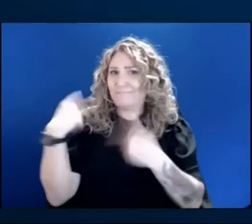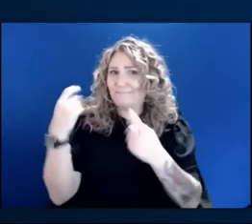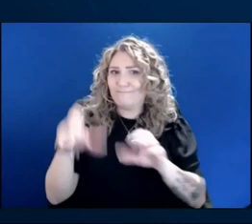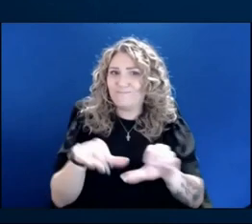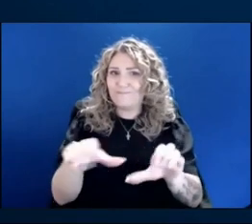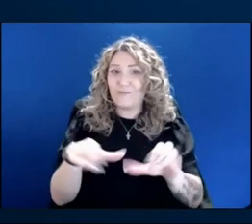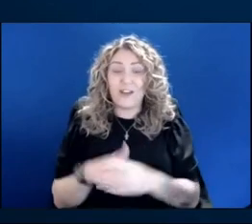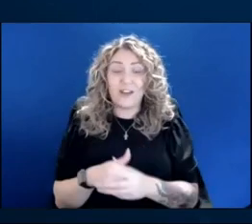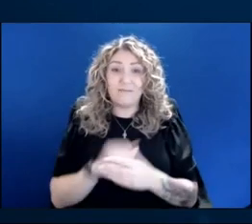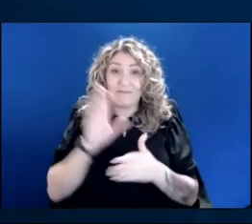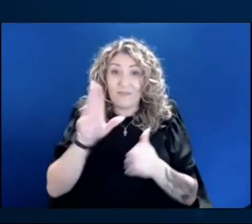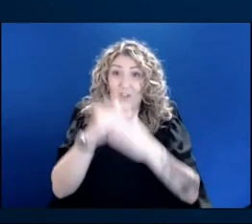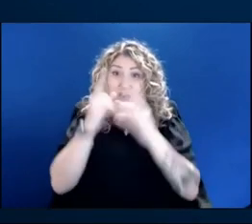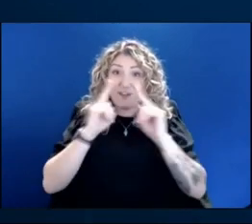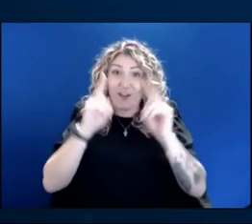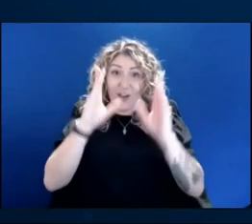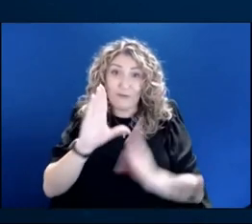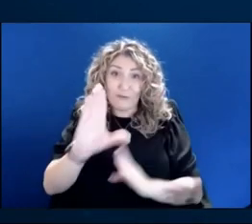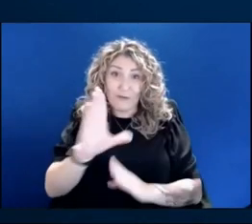of your father.